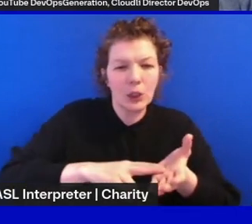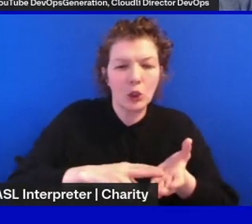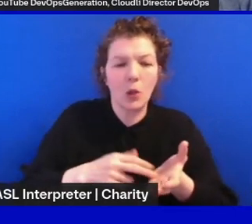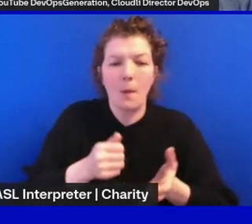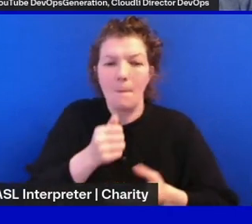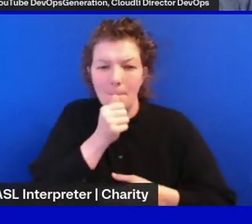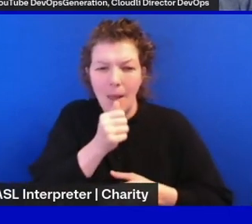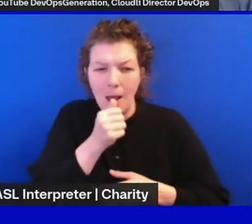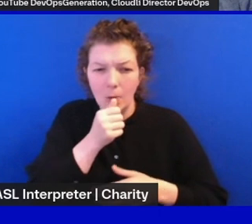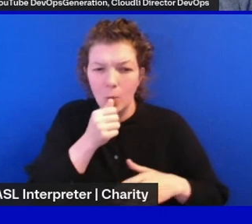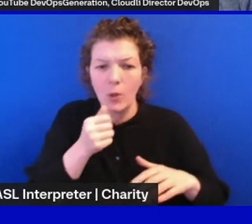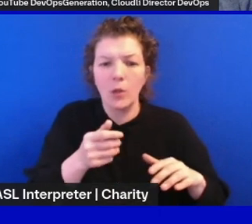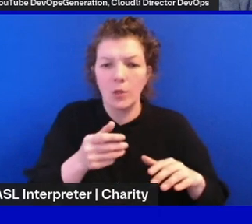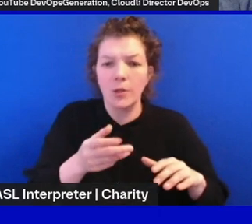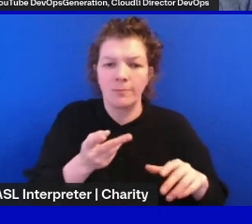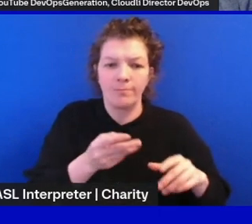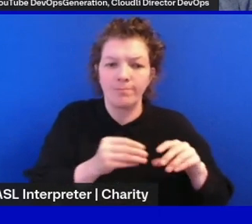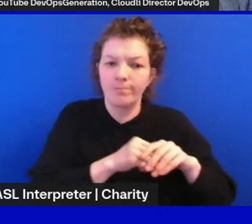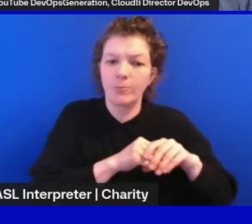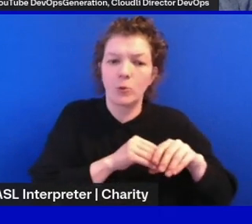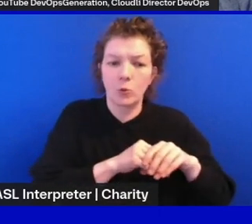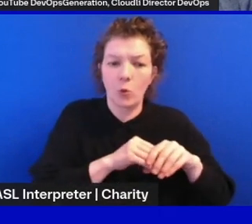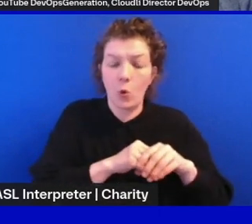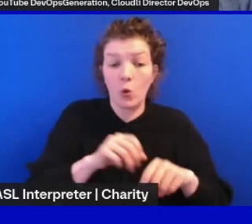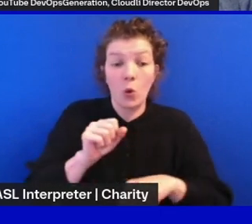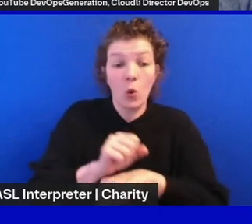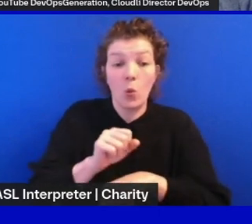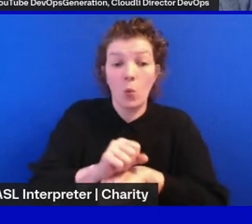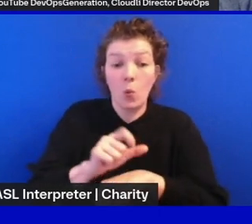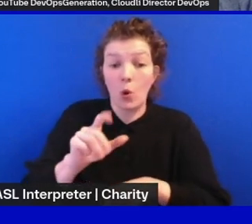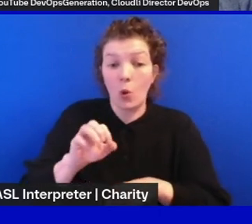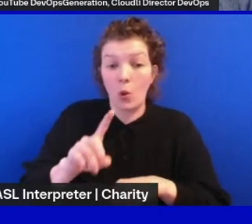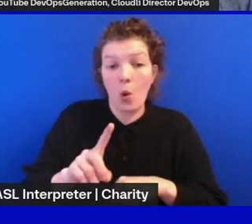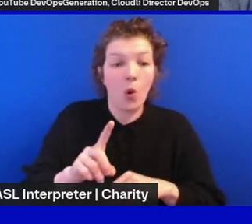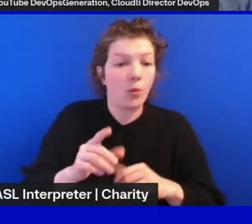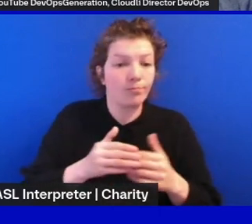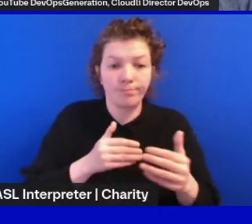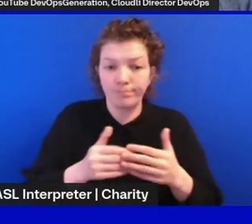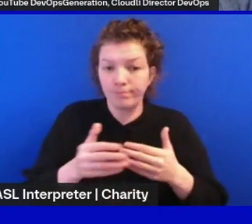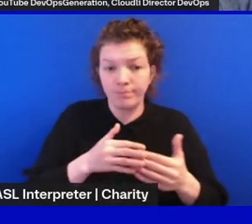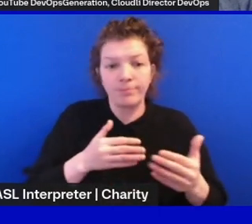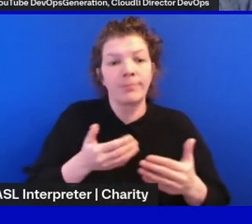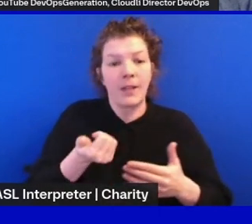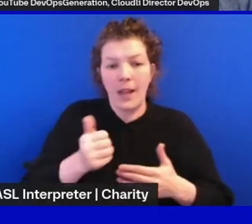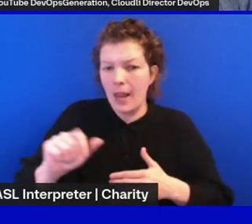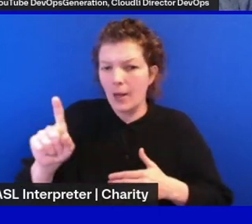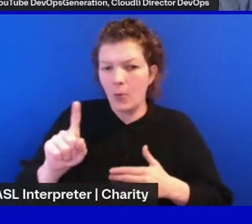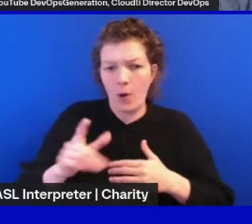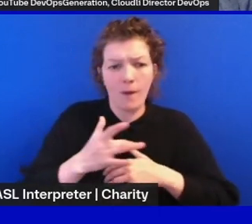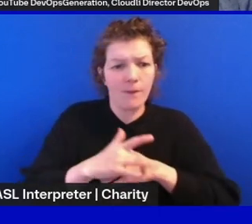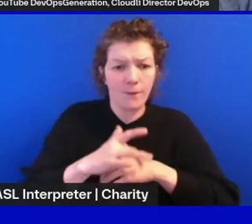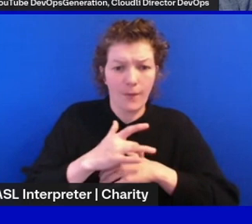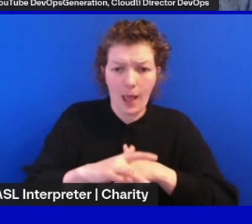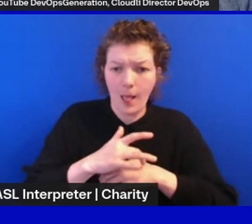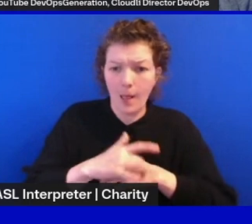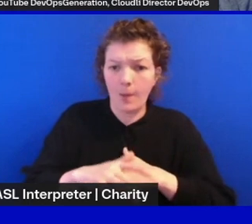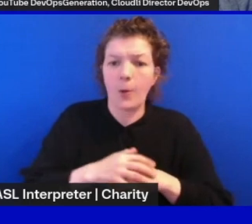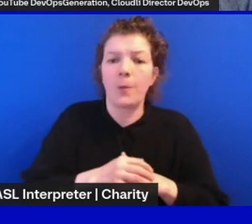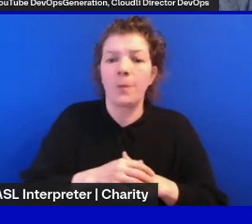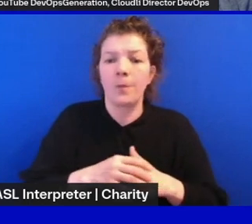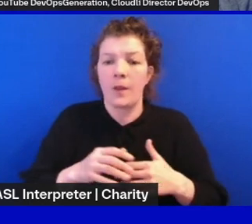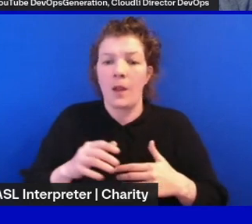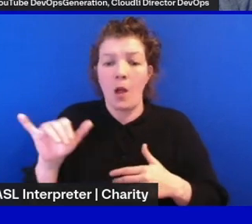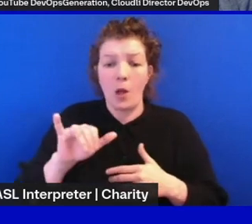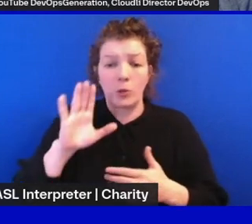Nomad deploys your workload to wherever the capacity is available. And finally, Consul will publish health information about the services, as well as publish